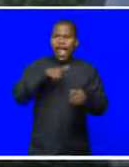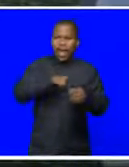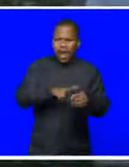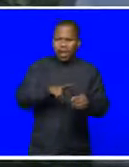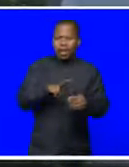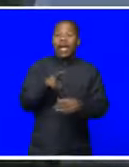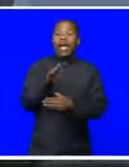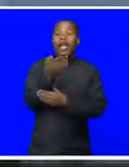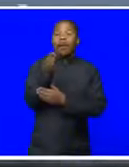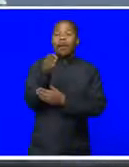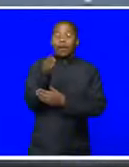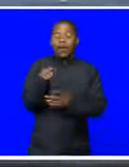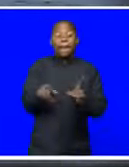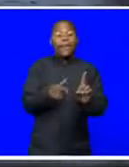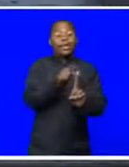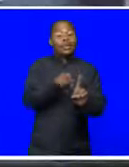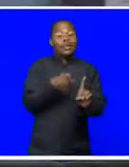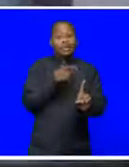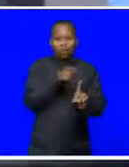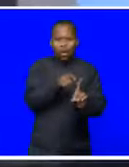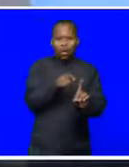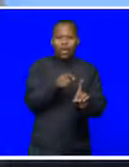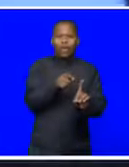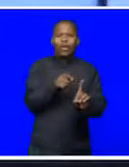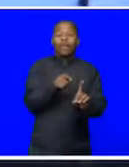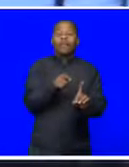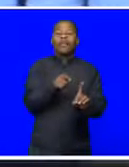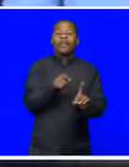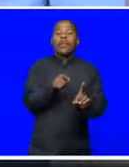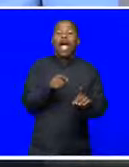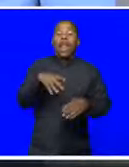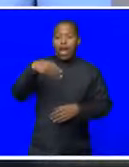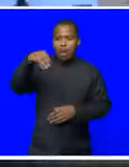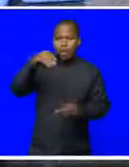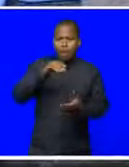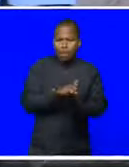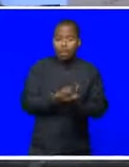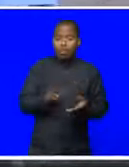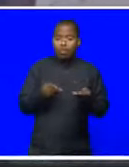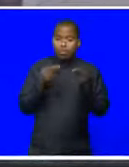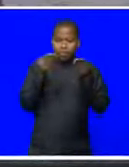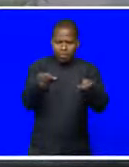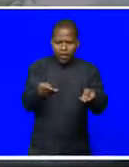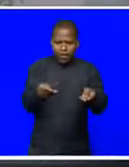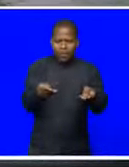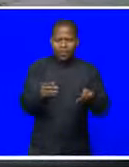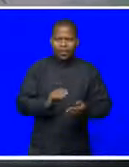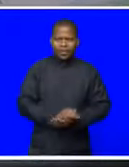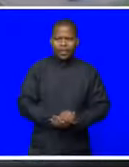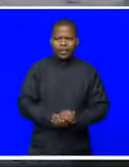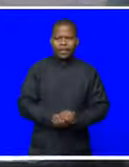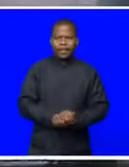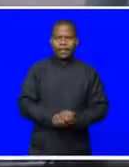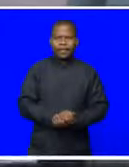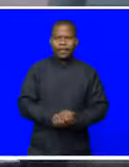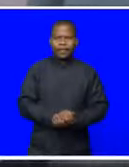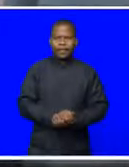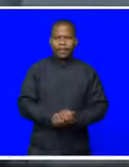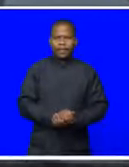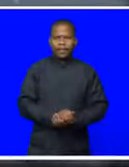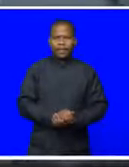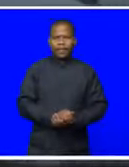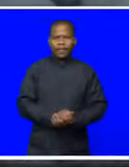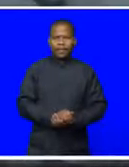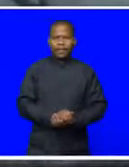to Eswatini, His Excellency Charles Owiredu, who was the first envoy to present letters of credence to His Majesty